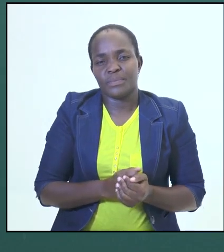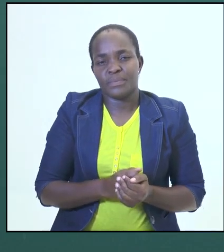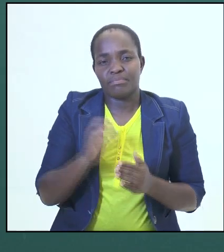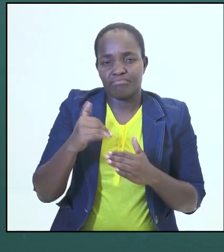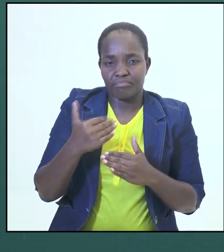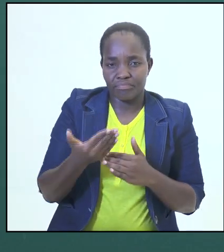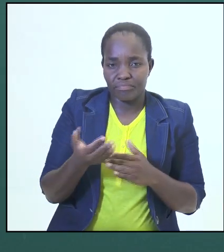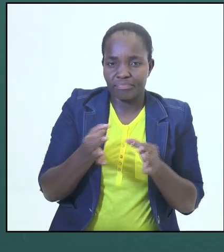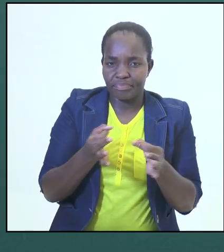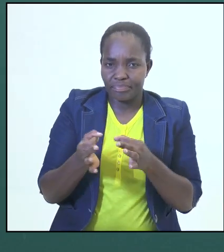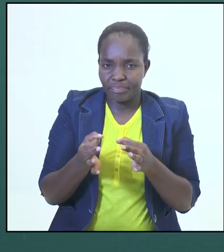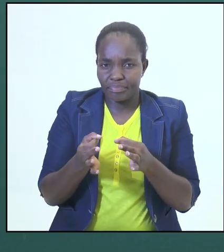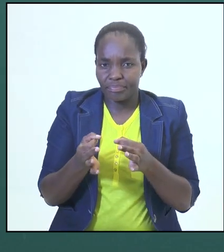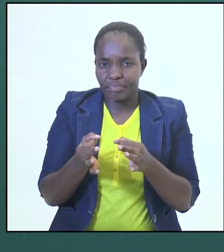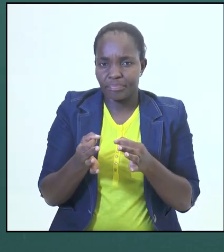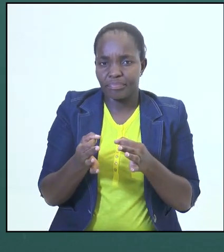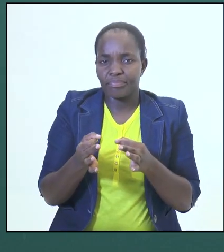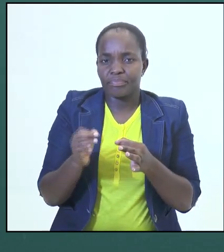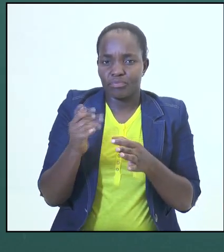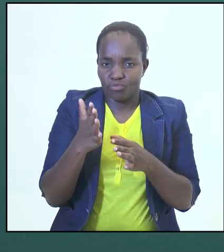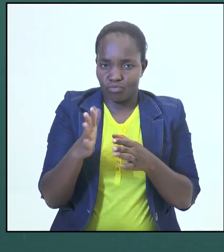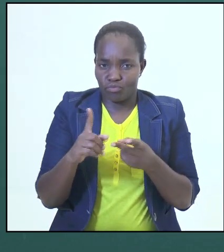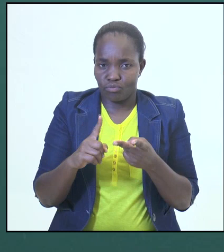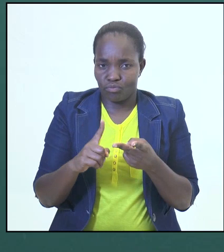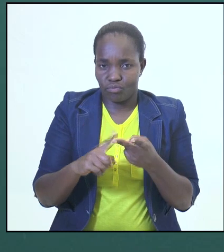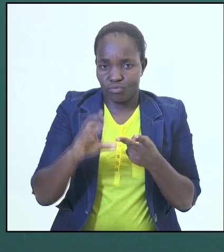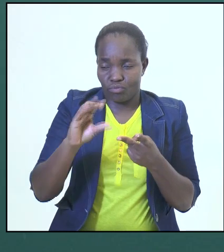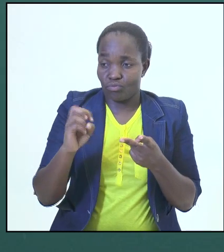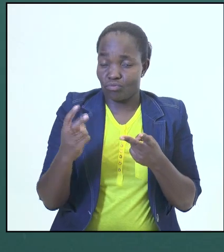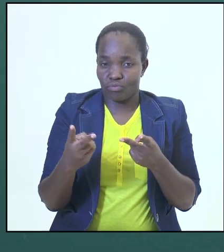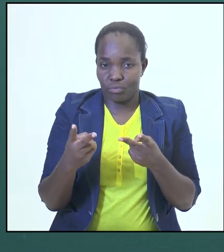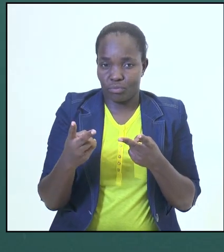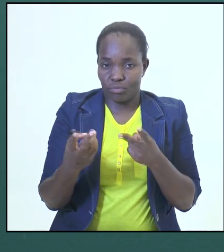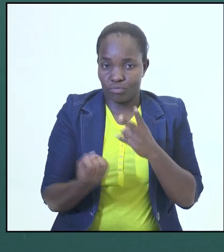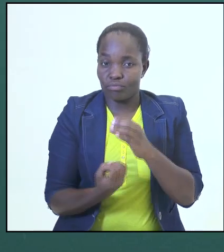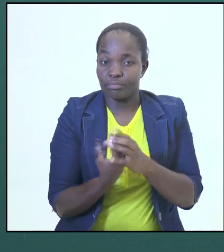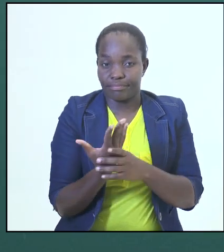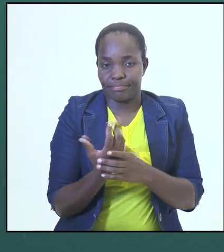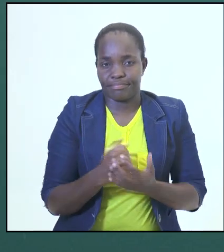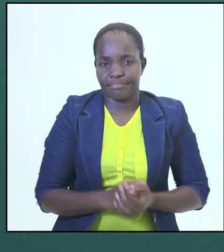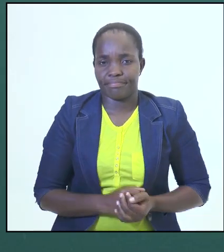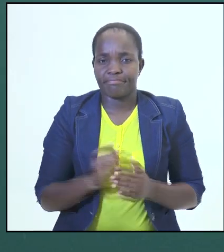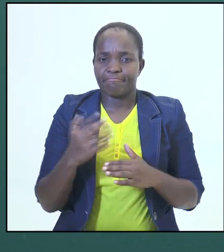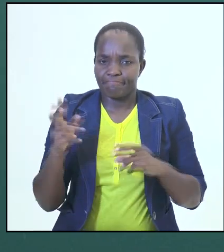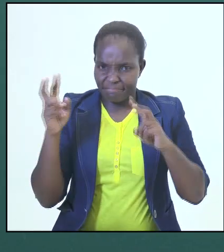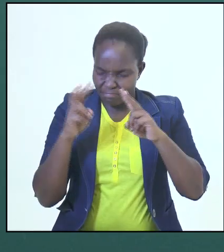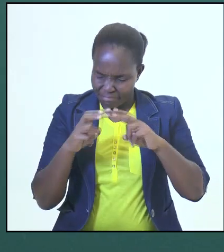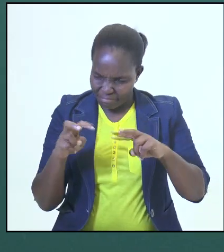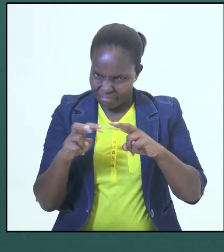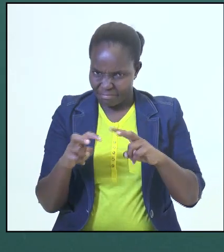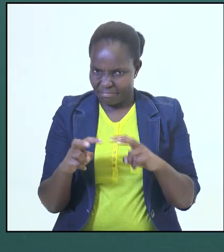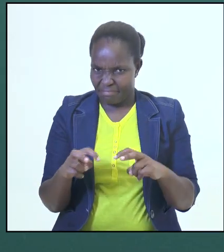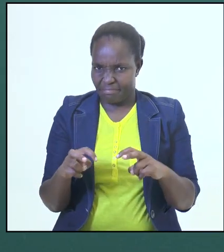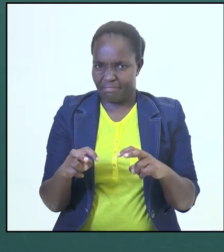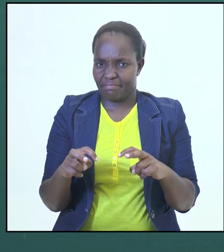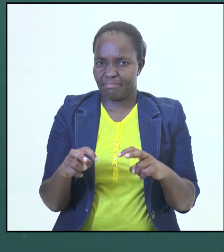Describe the sources of water and carbon dioxide for the plant, and investigate the effects of an